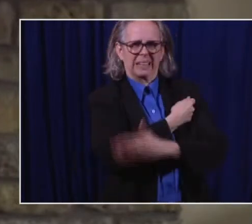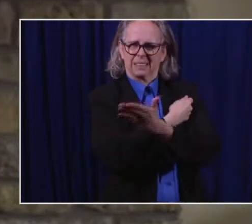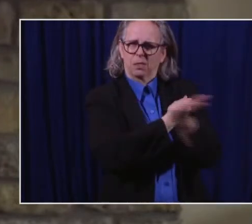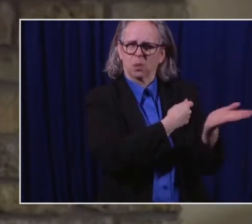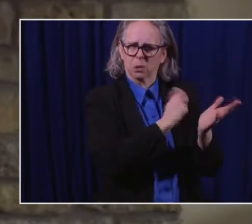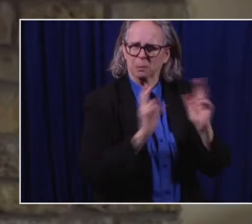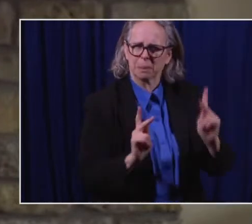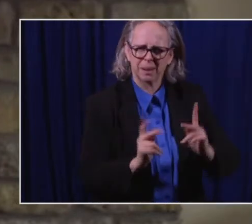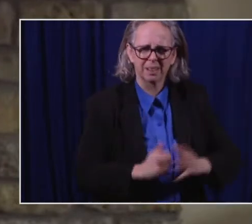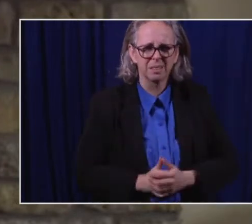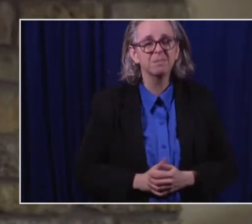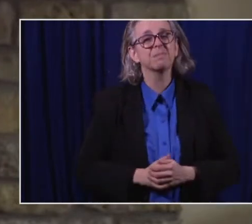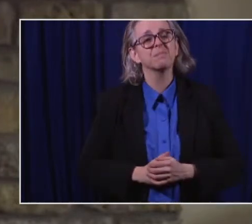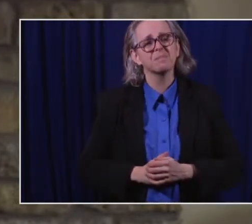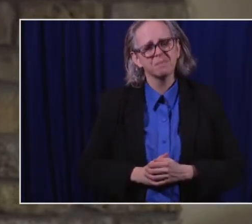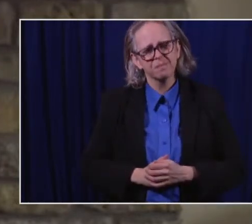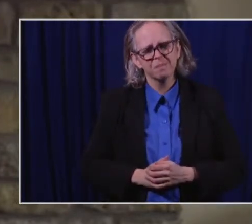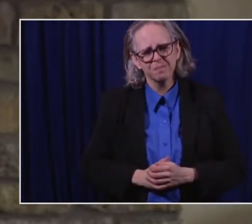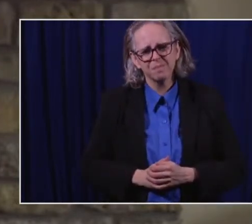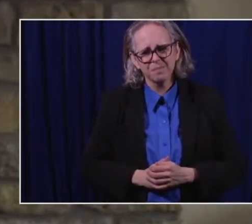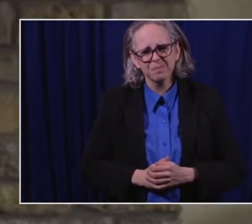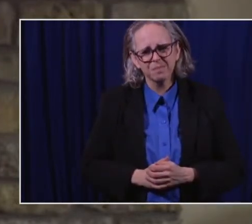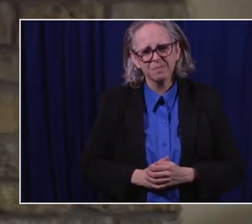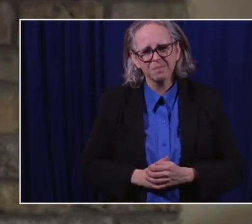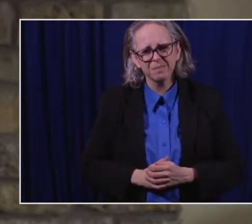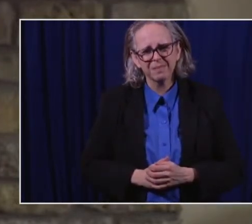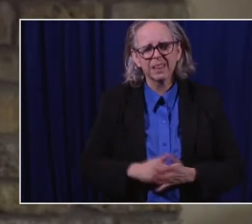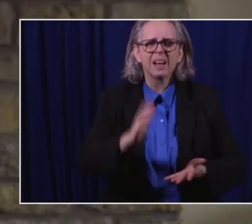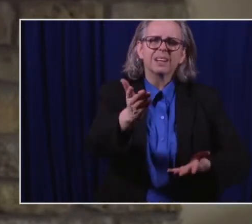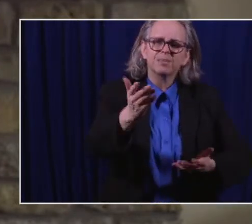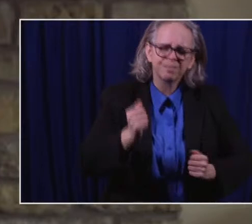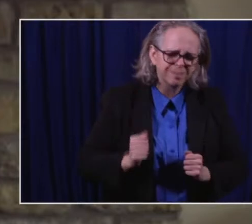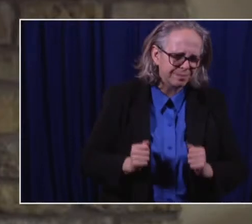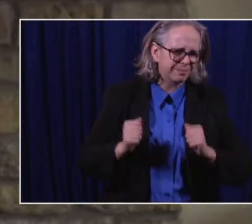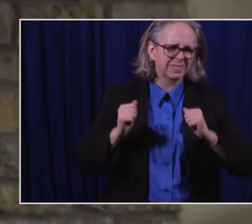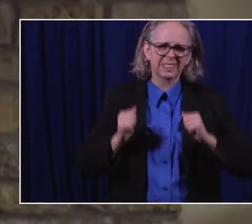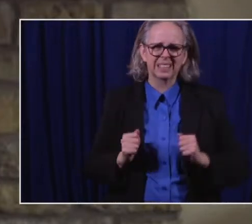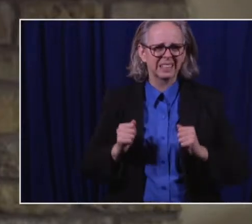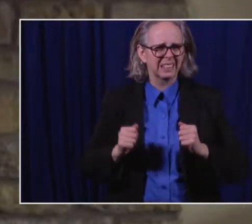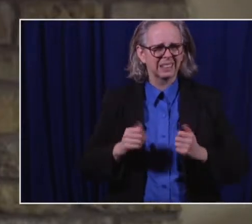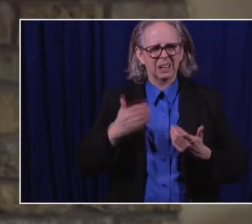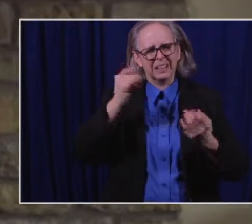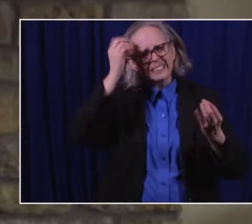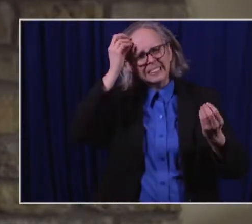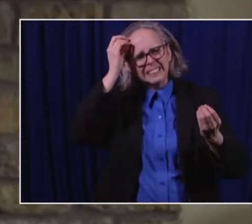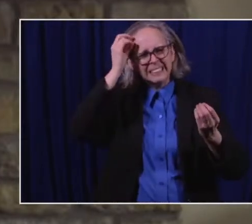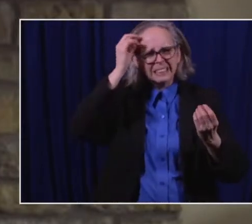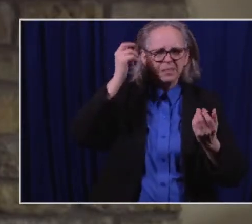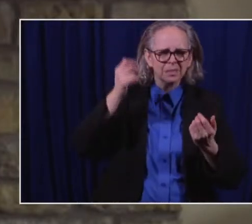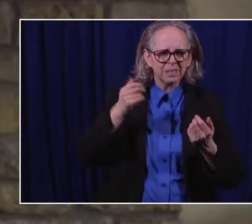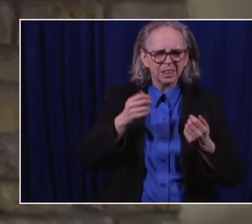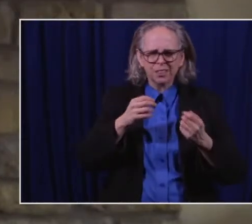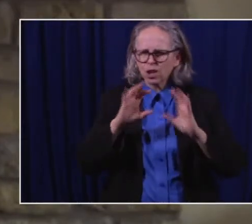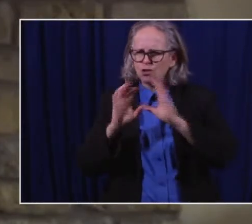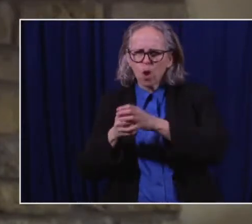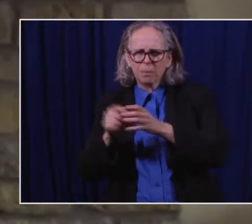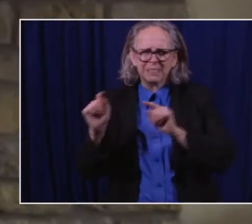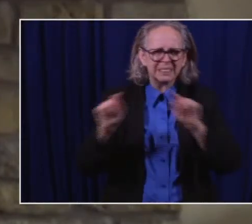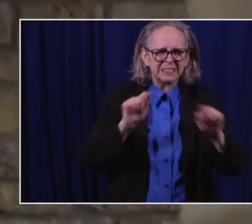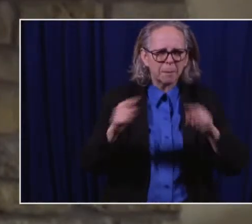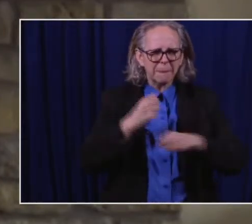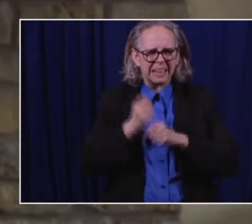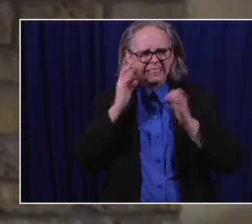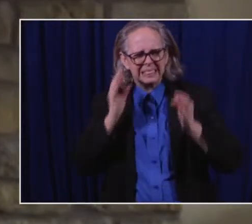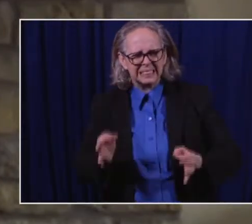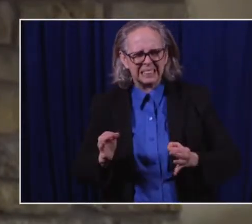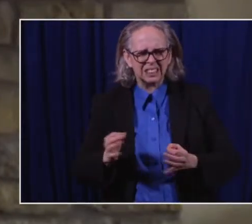looked at this as these are the essential workers to keep the economy going, or these are the essential